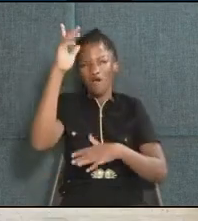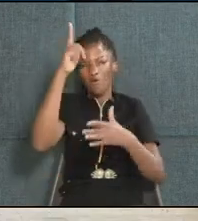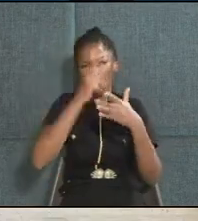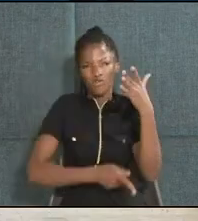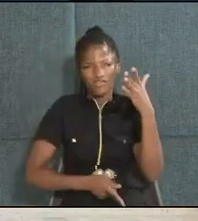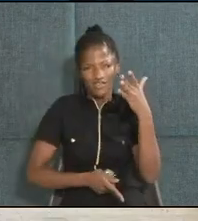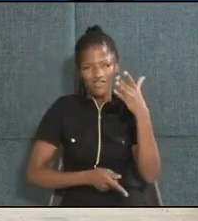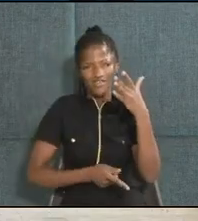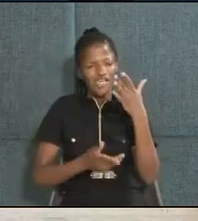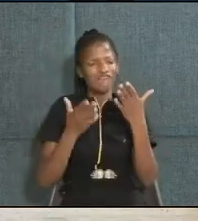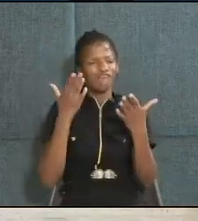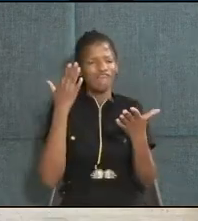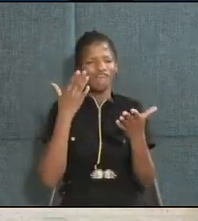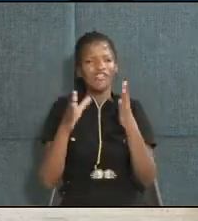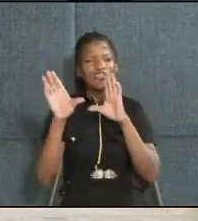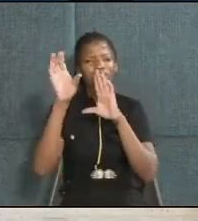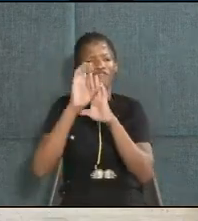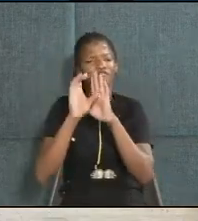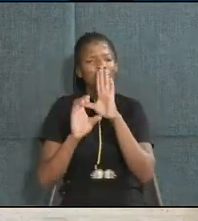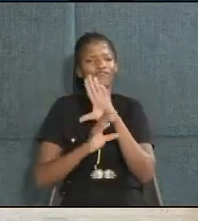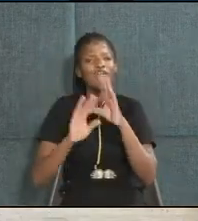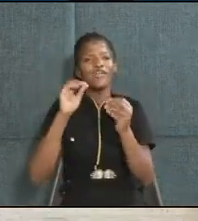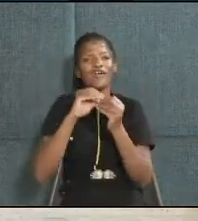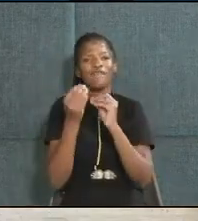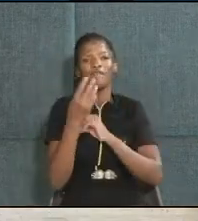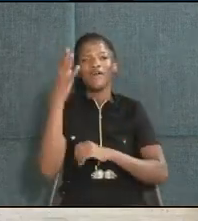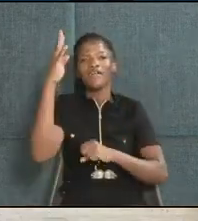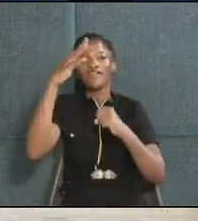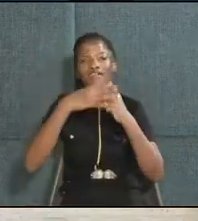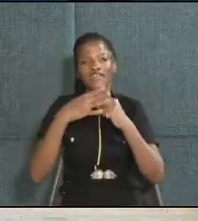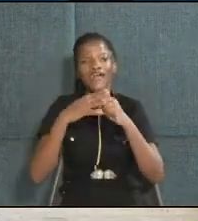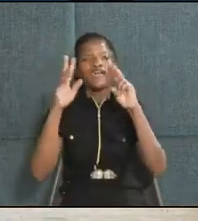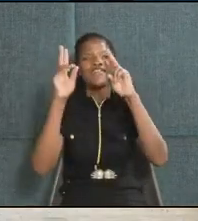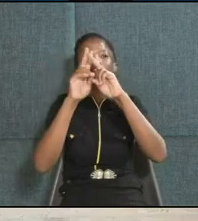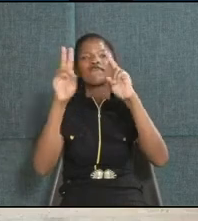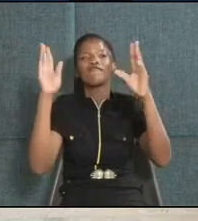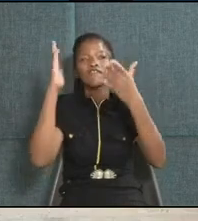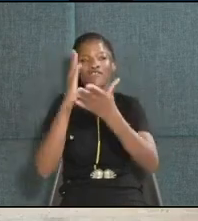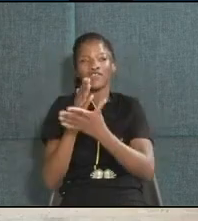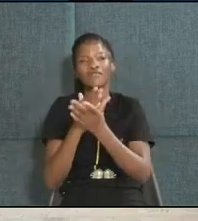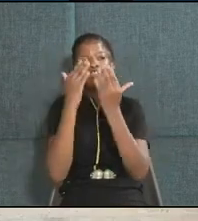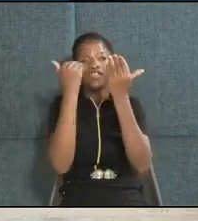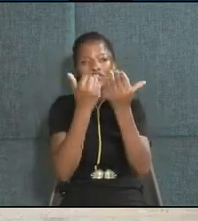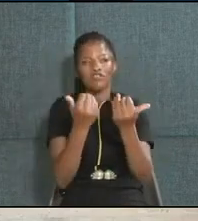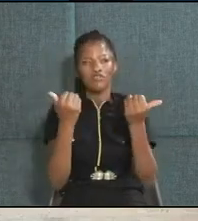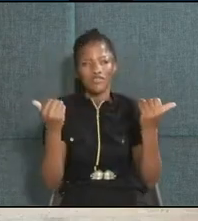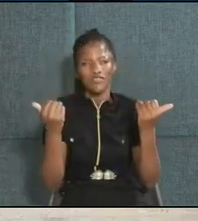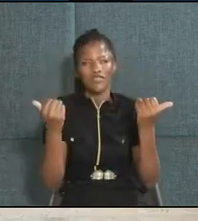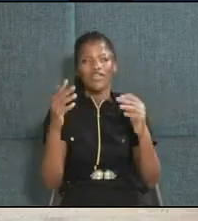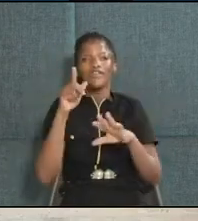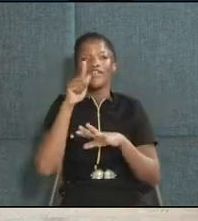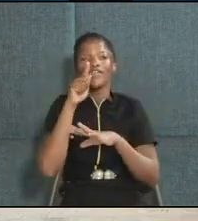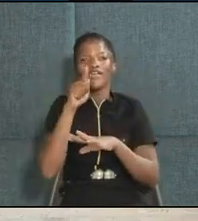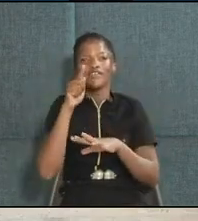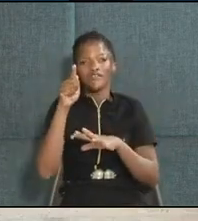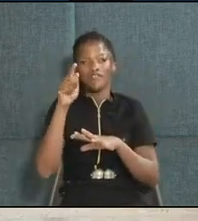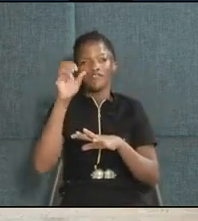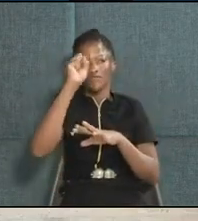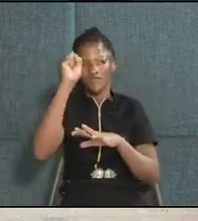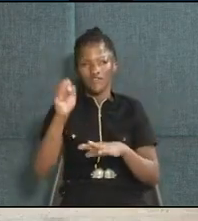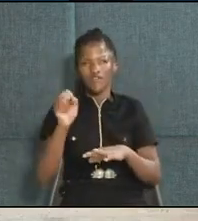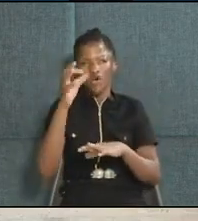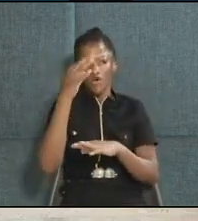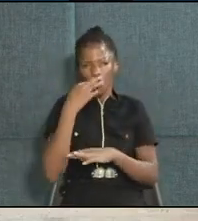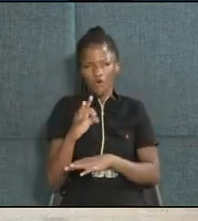be commandment number 9. That's correct. Children, they accused Stephen of